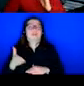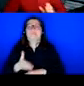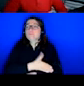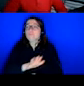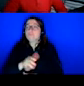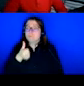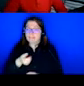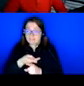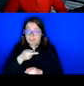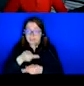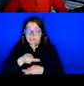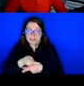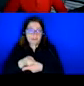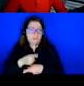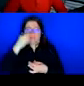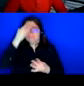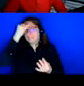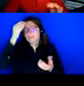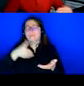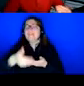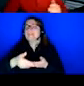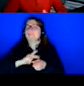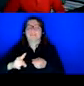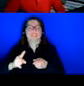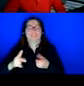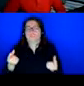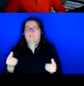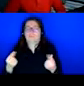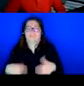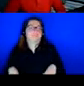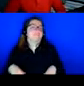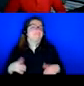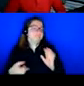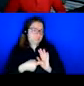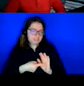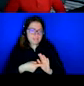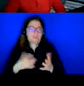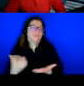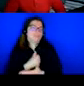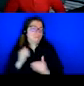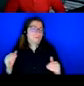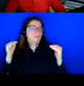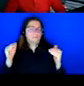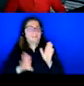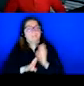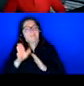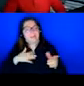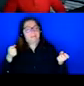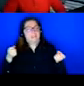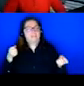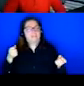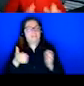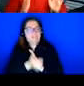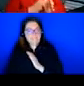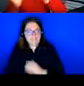well, and kind of thinking about that too. And here's an example, like to earn a promotion at my current agency and develop my management skills. Great way to think